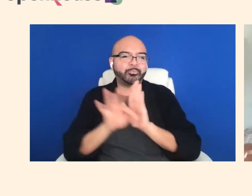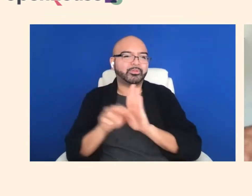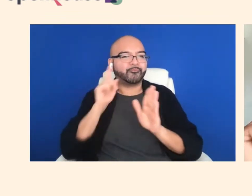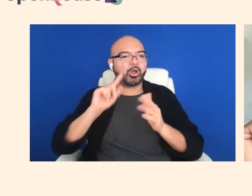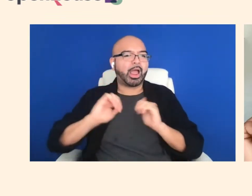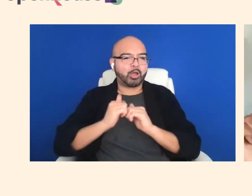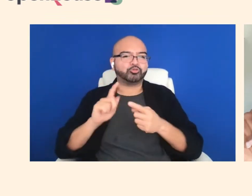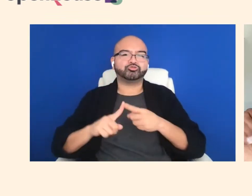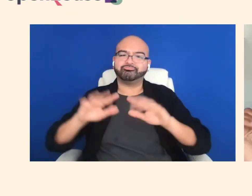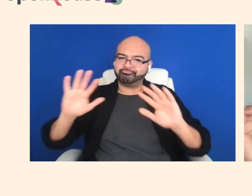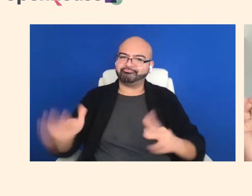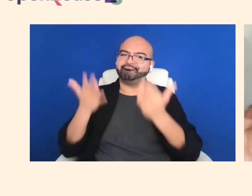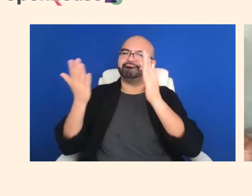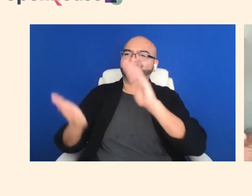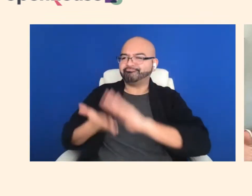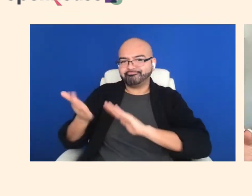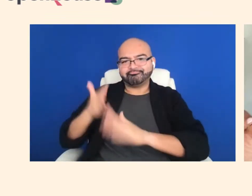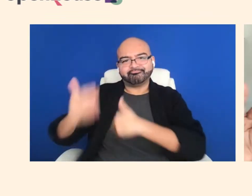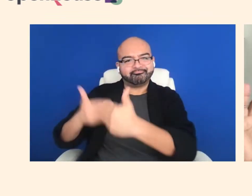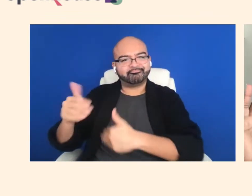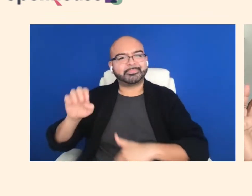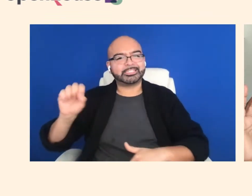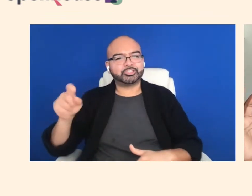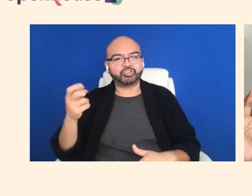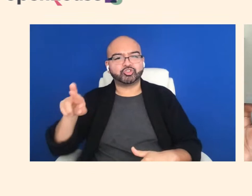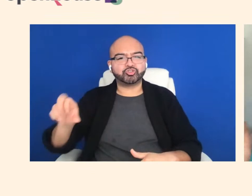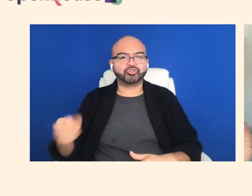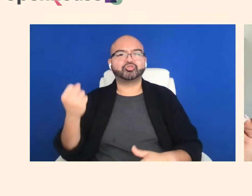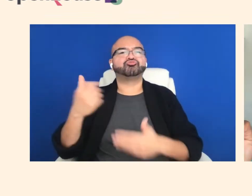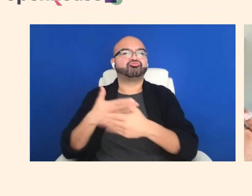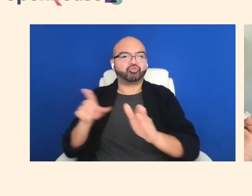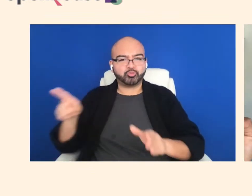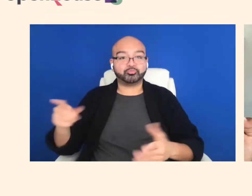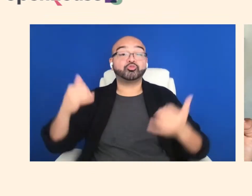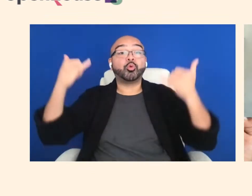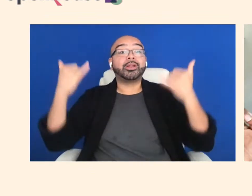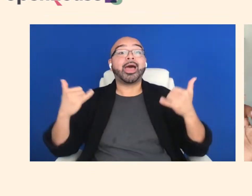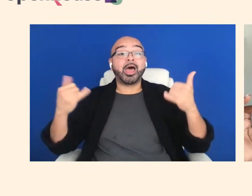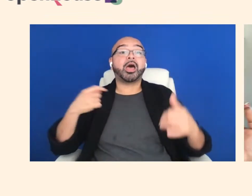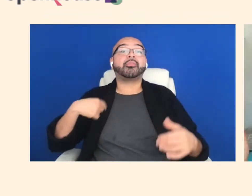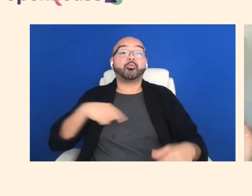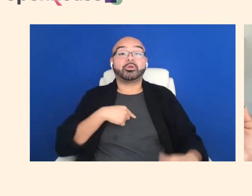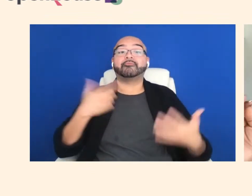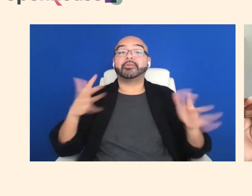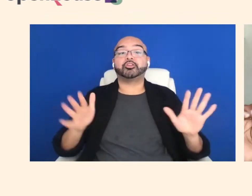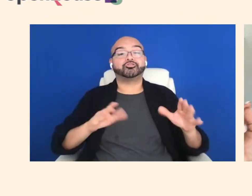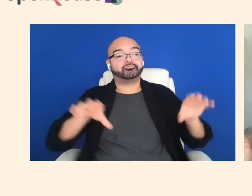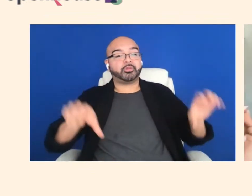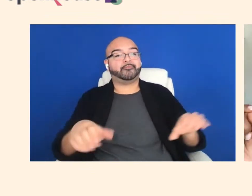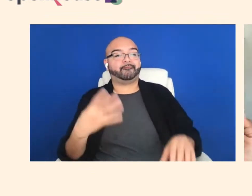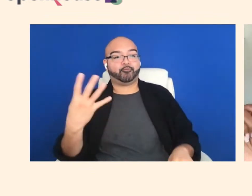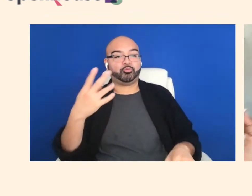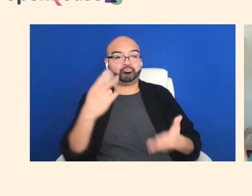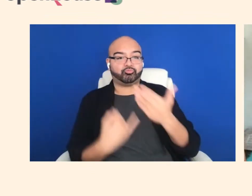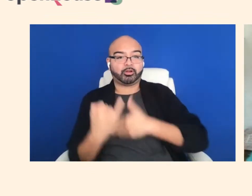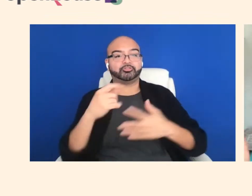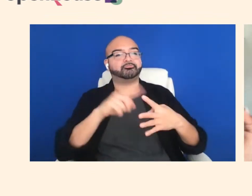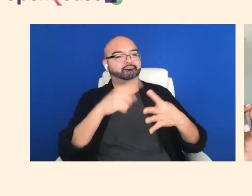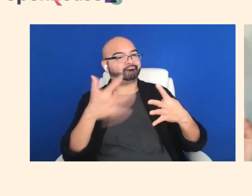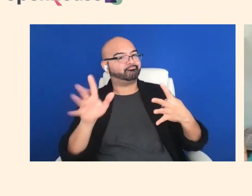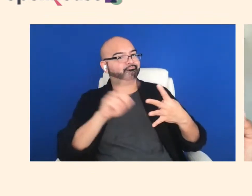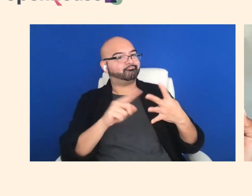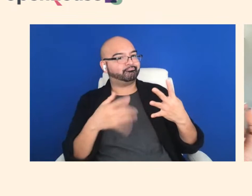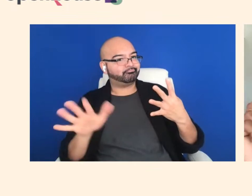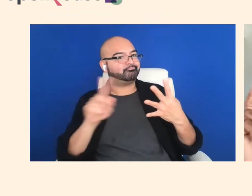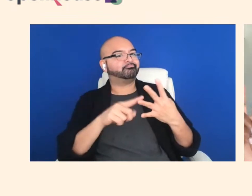right? And so now, after we've done 4 projects and really our model's very recognized, and